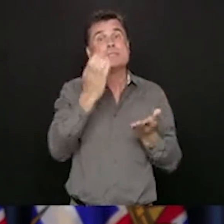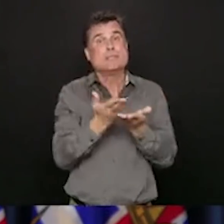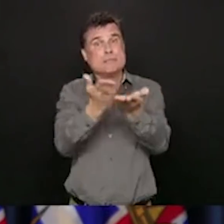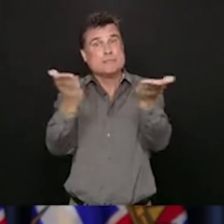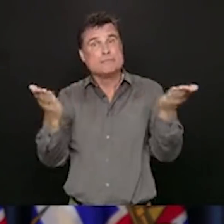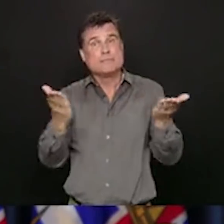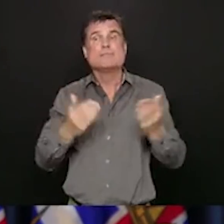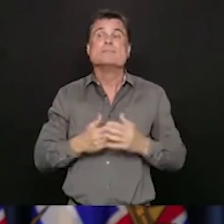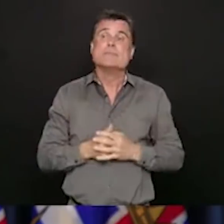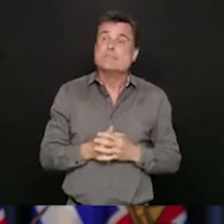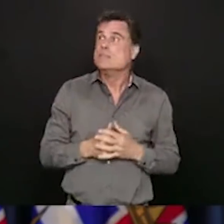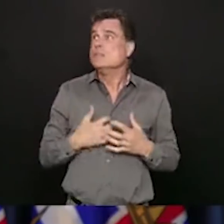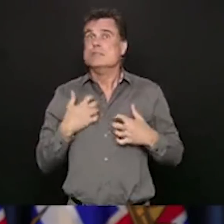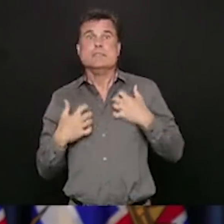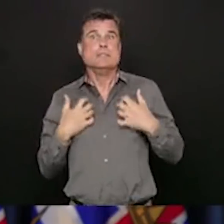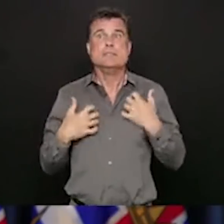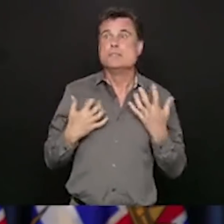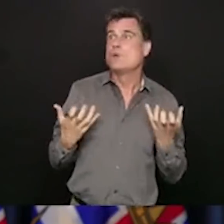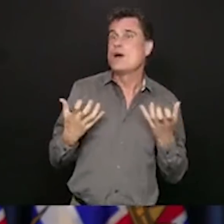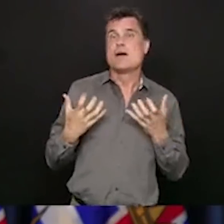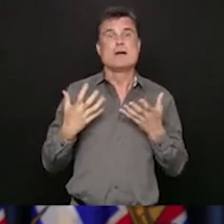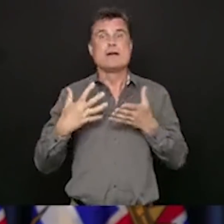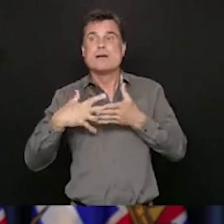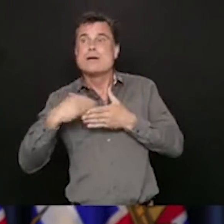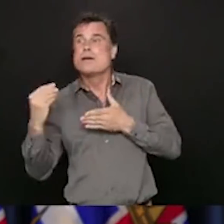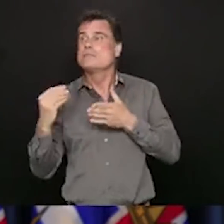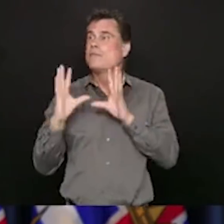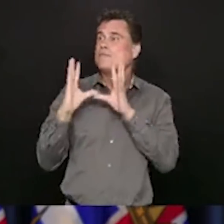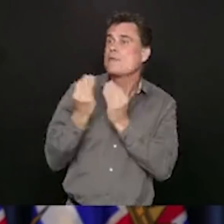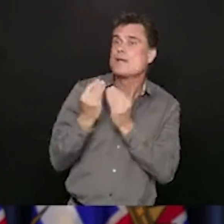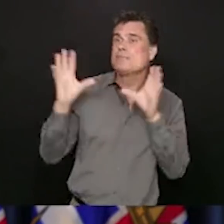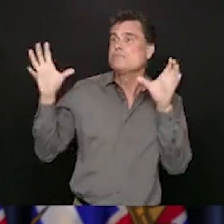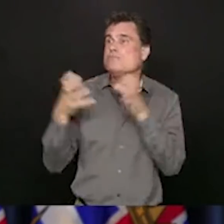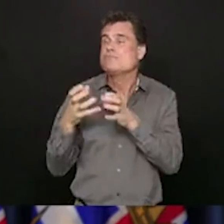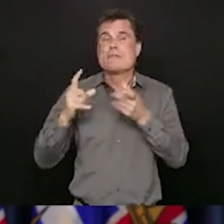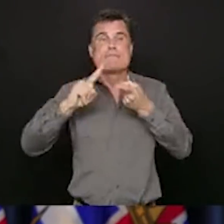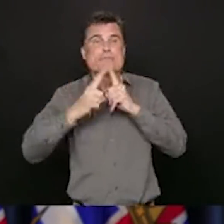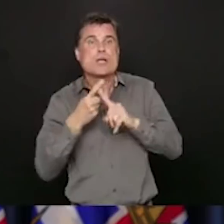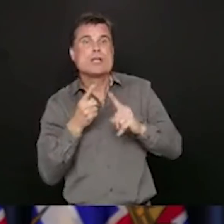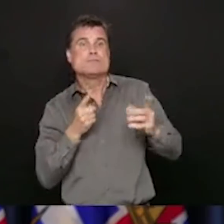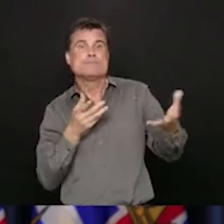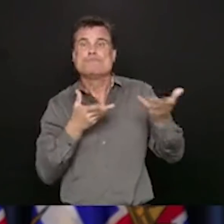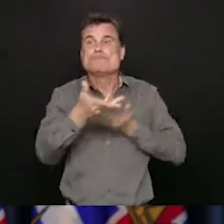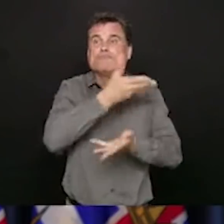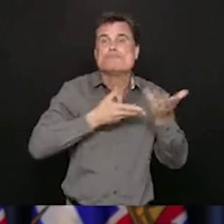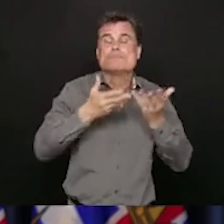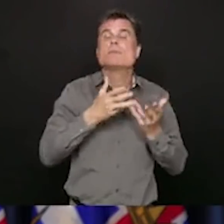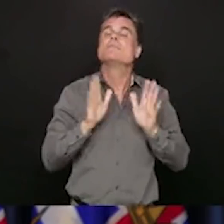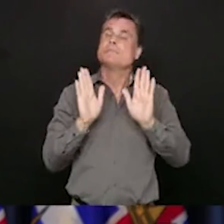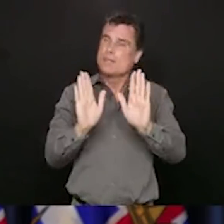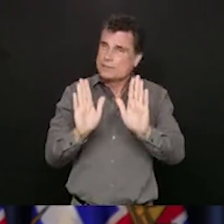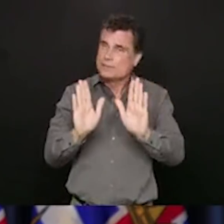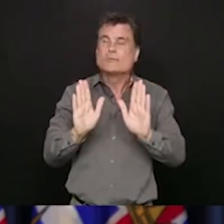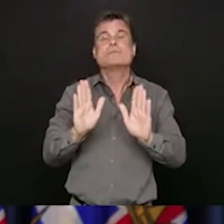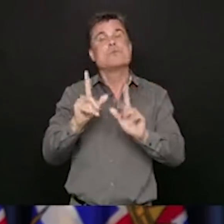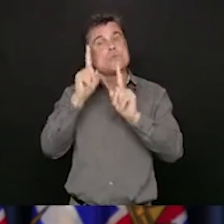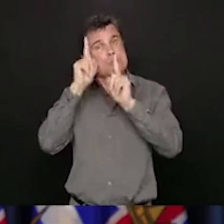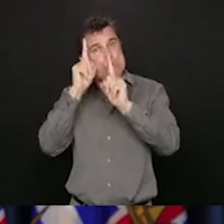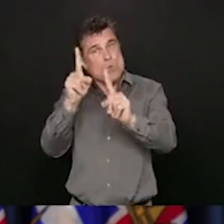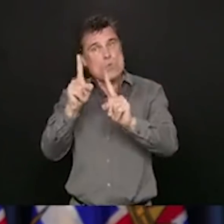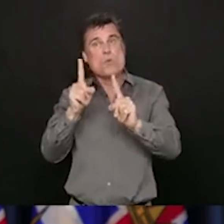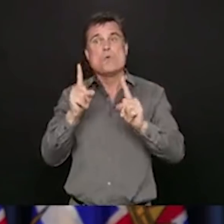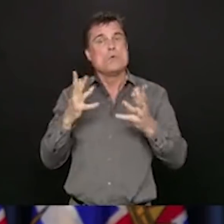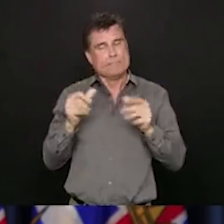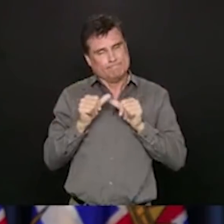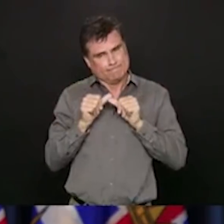take resolute action by all of us to ensure that we continue to make progress rather than give up the progress that has been